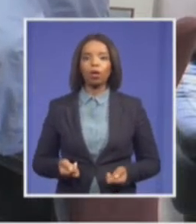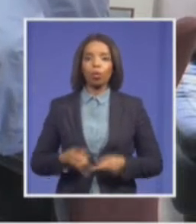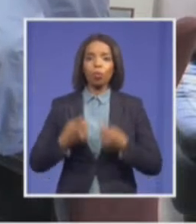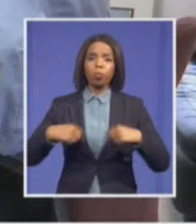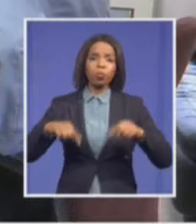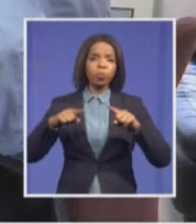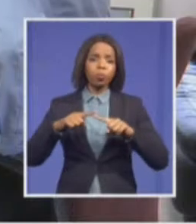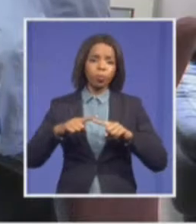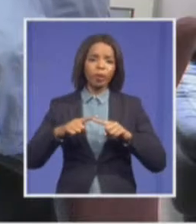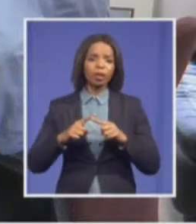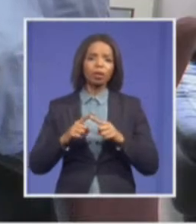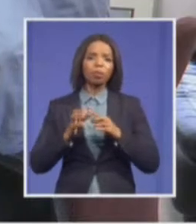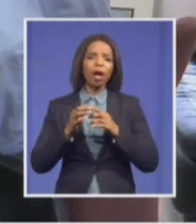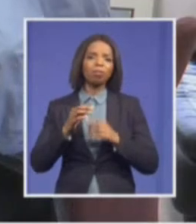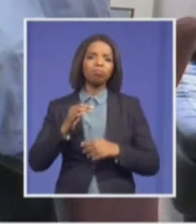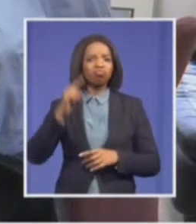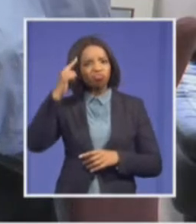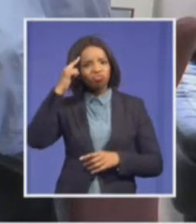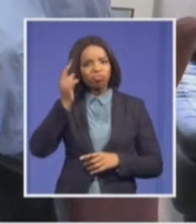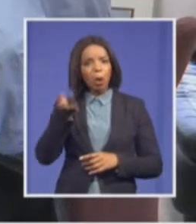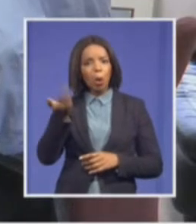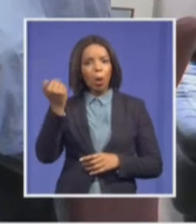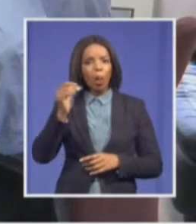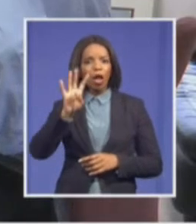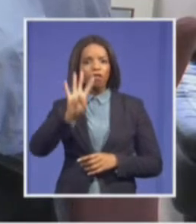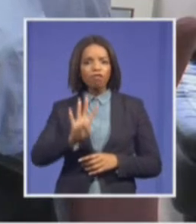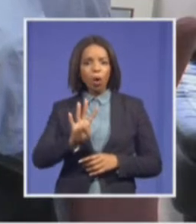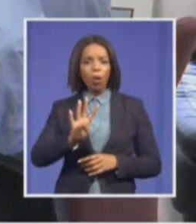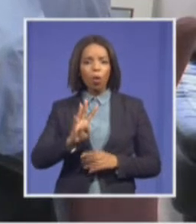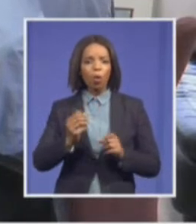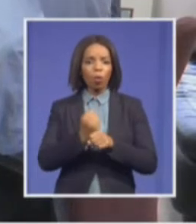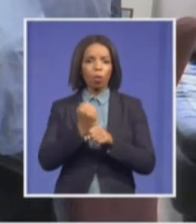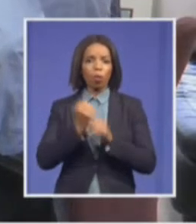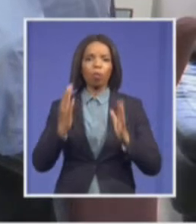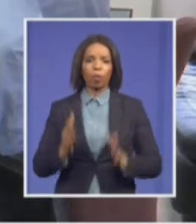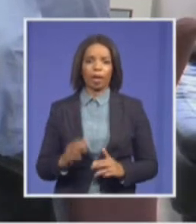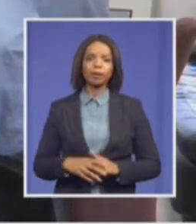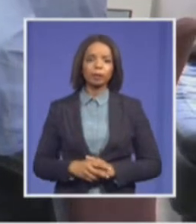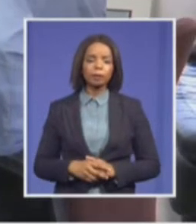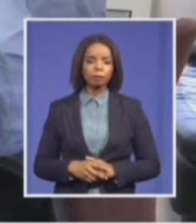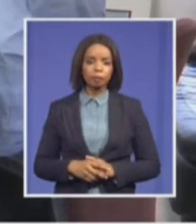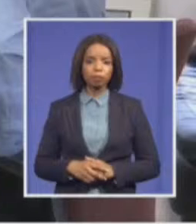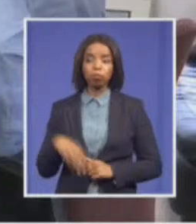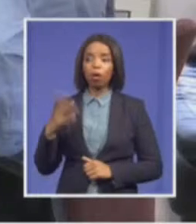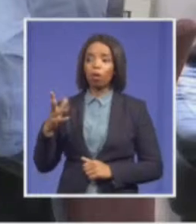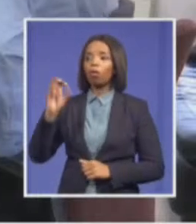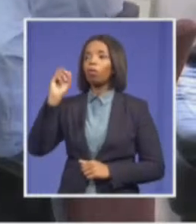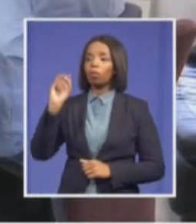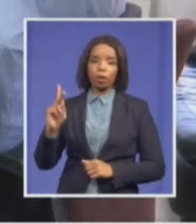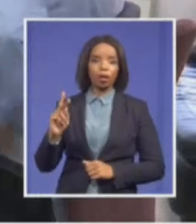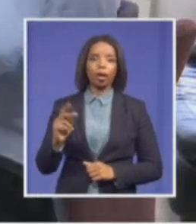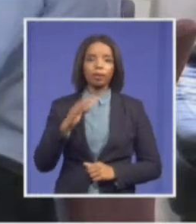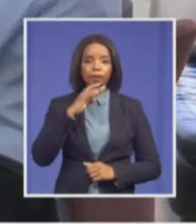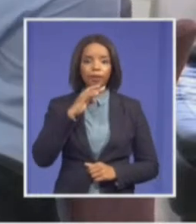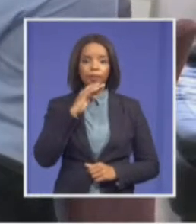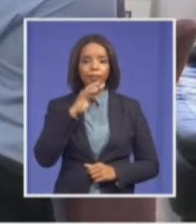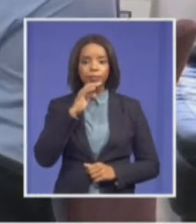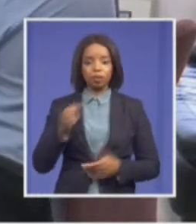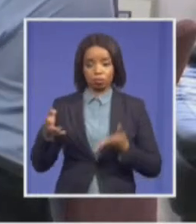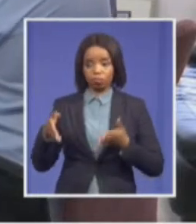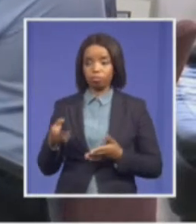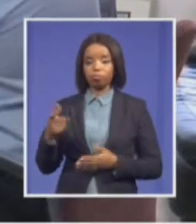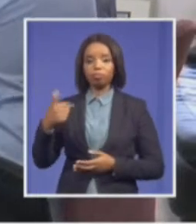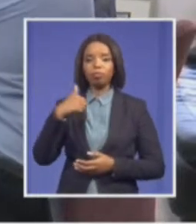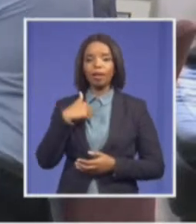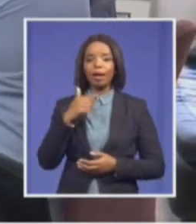long as they're relevant. But they are completely relevant. All right, so that. But I can't give the undertaking that he's asking for, because I can't give an undertaking